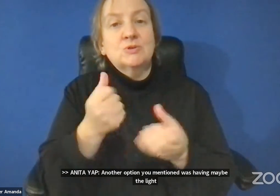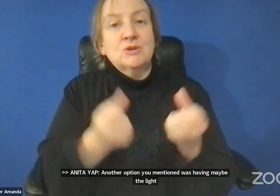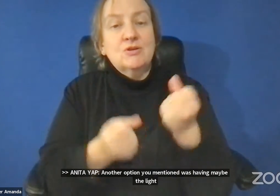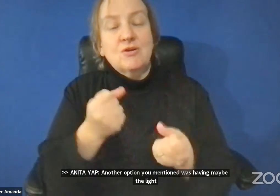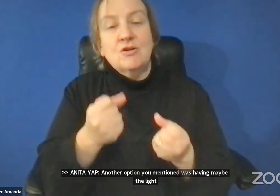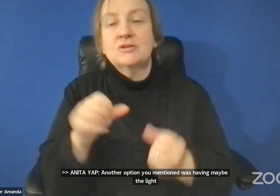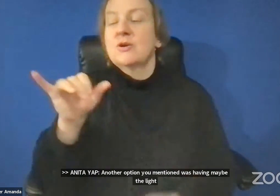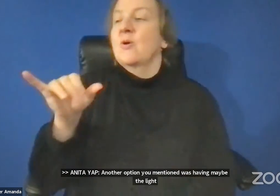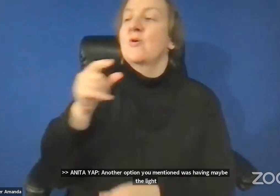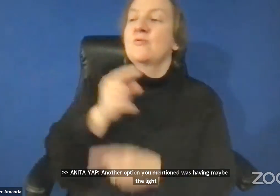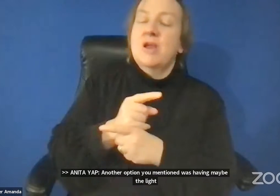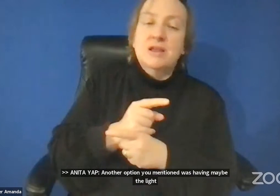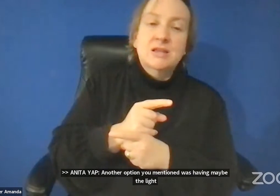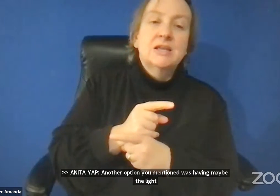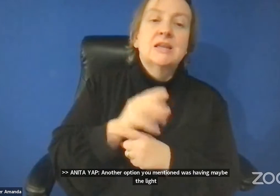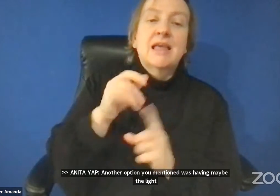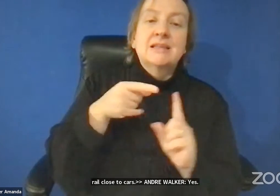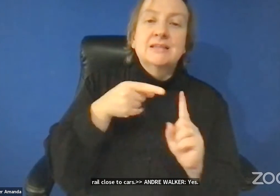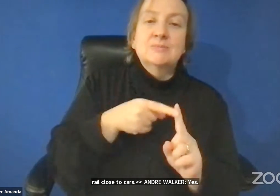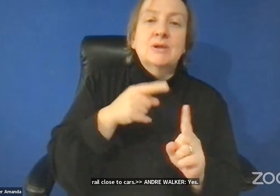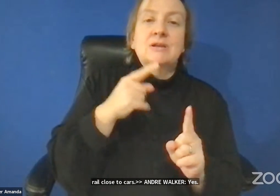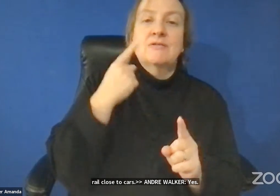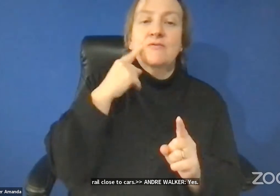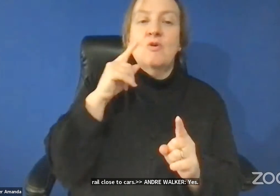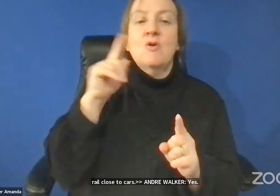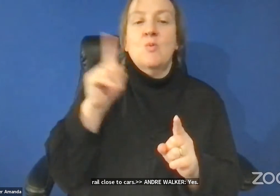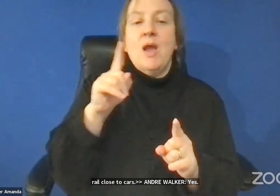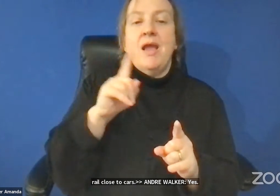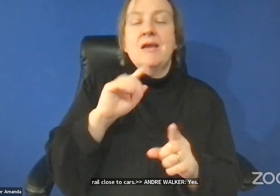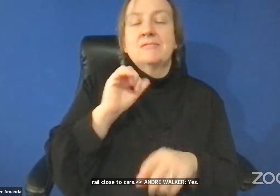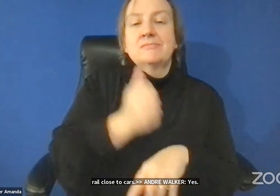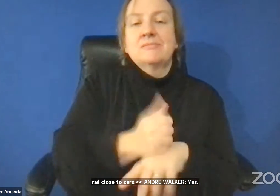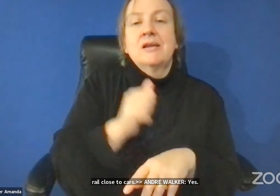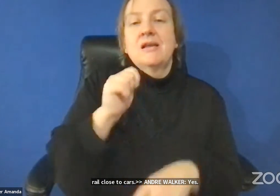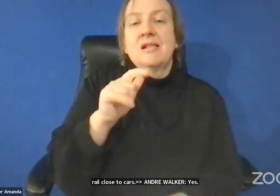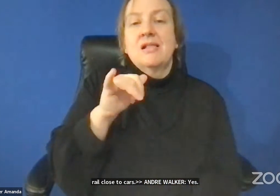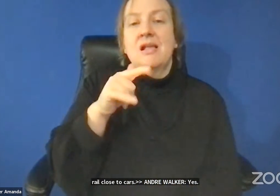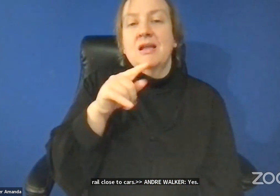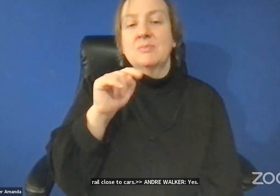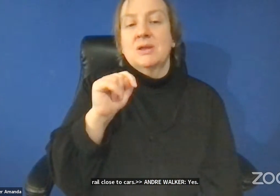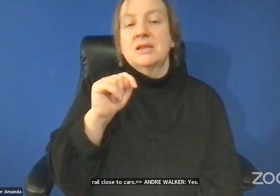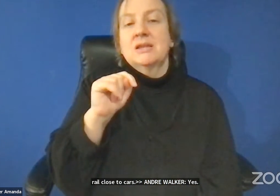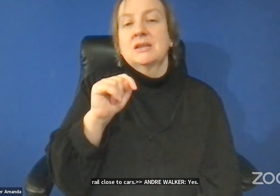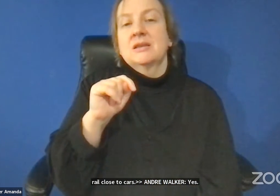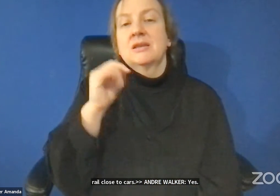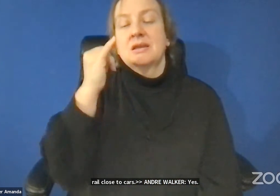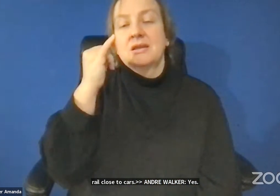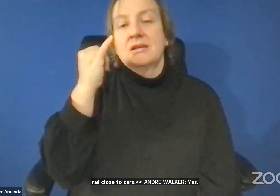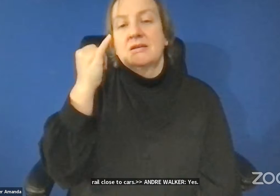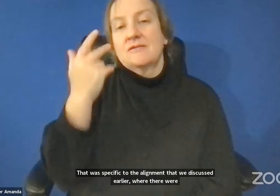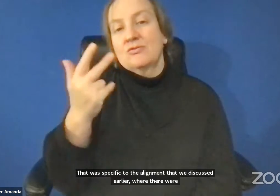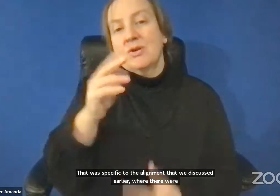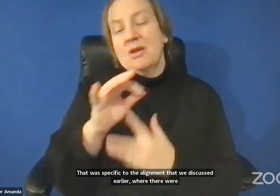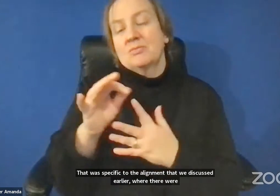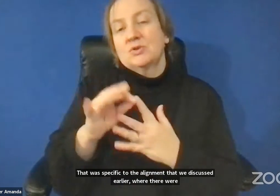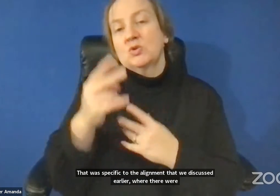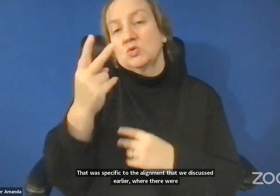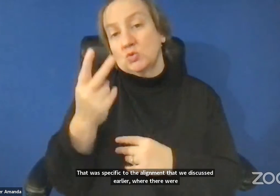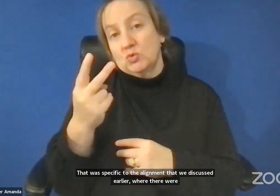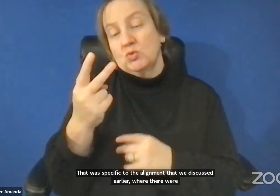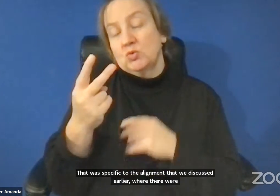Okay. And so that was specific to the alignment that we discussed earlier, where there are 3 alignments. And in 2 out of the